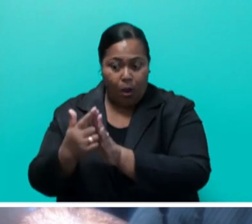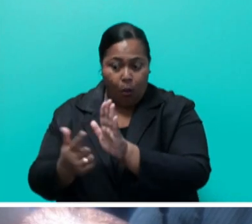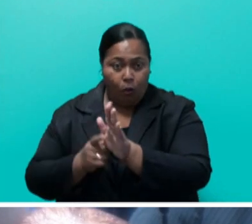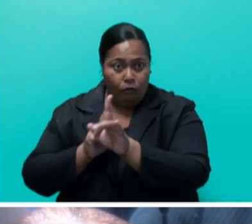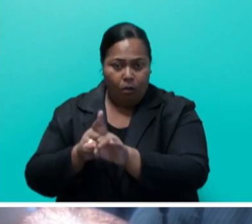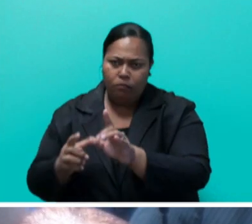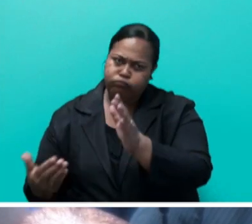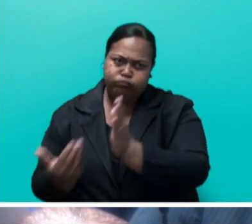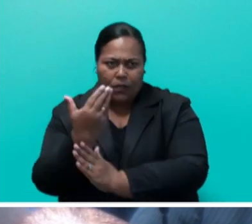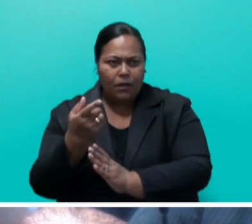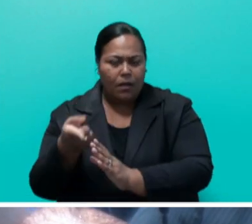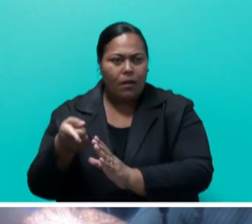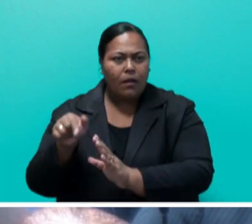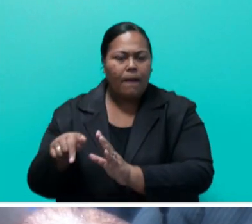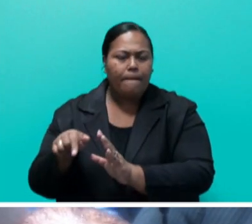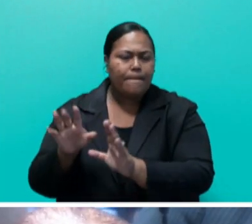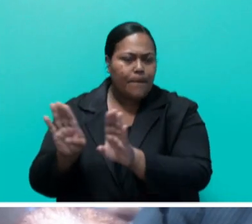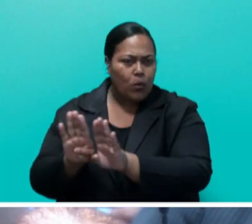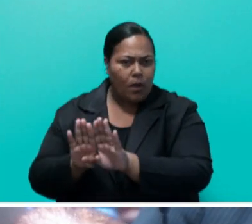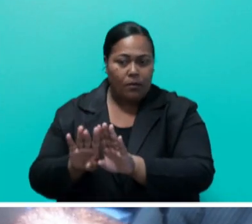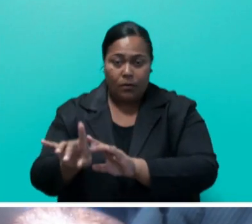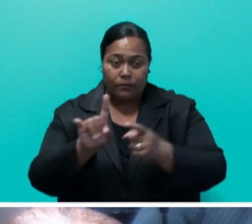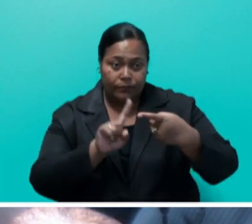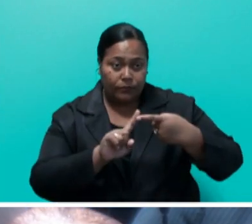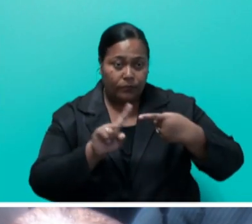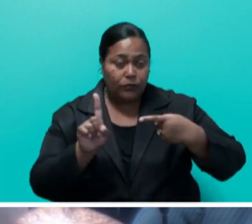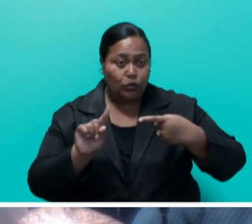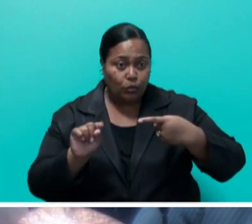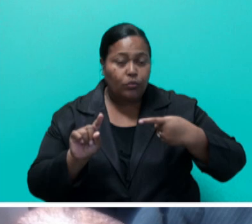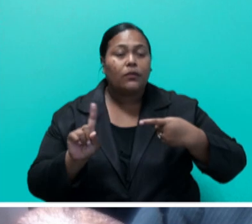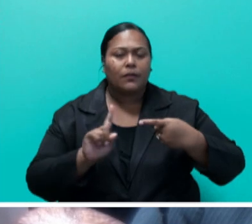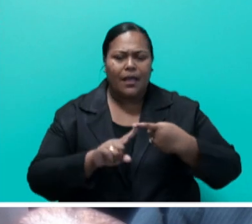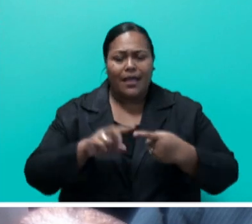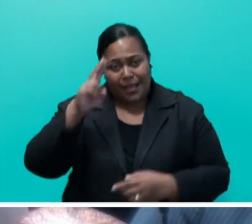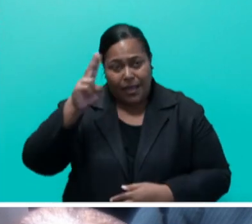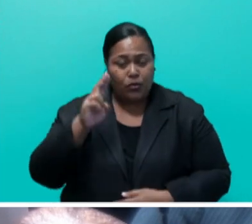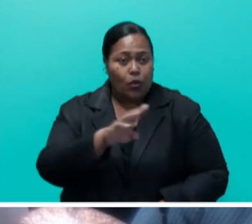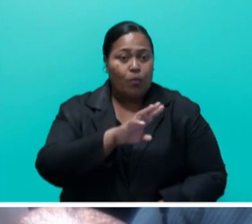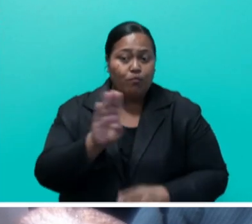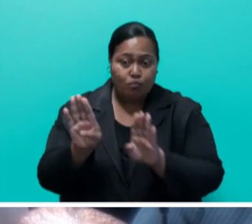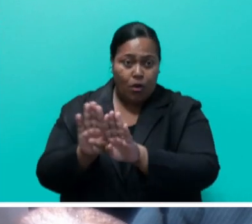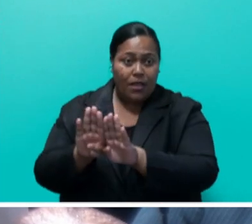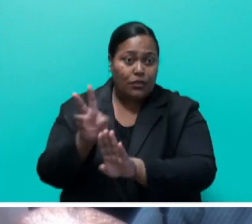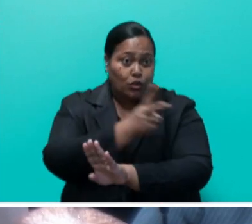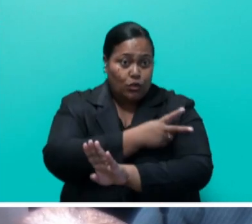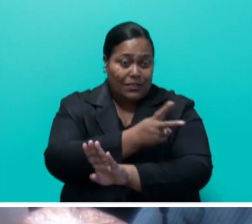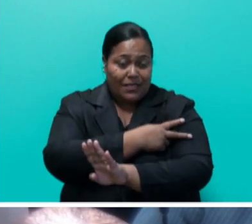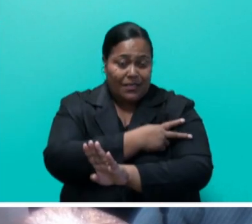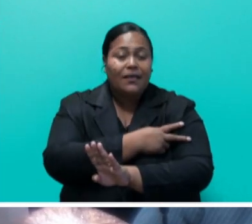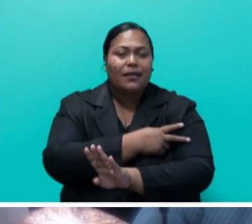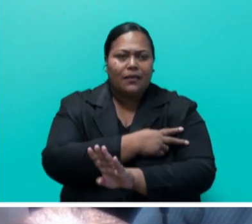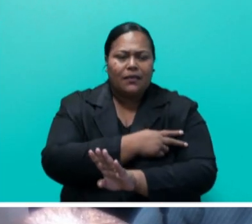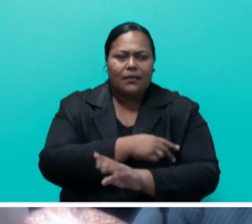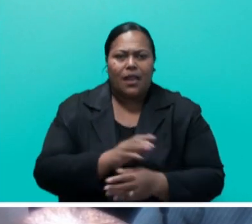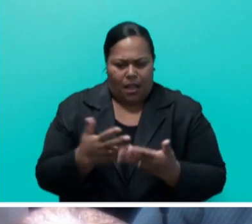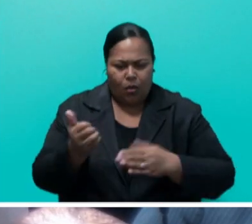the following update. One, the National Border Security Upgrade Framework. Honourable Speaker, Government